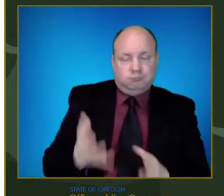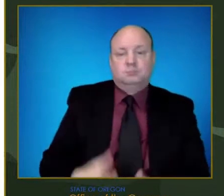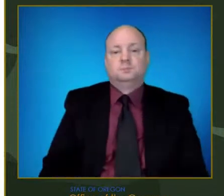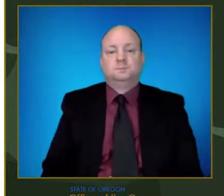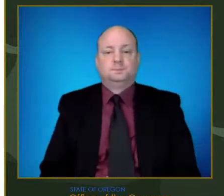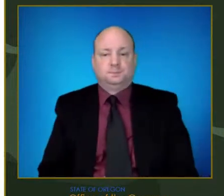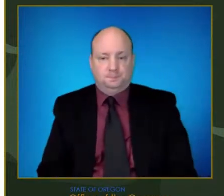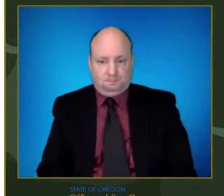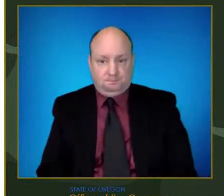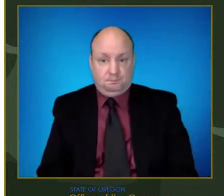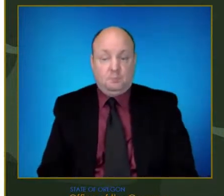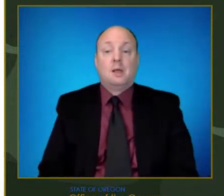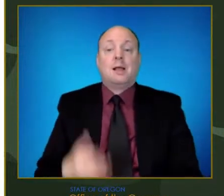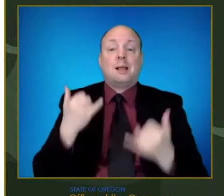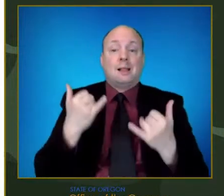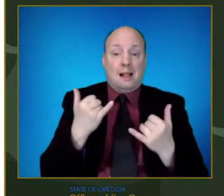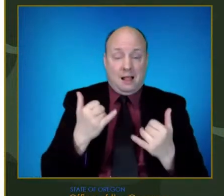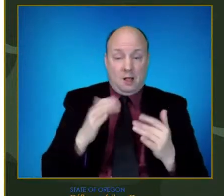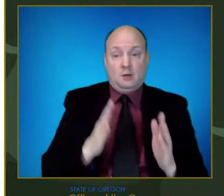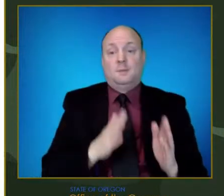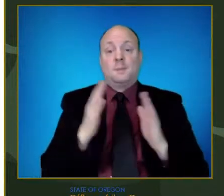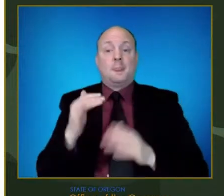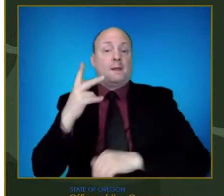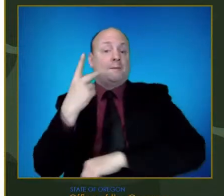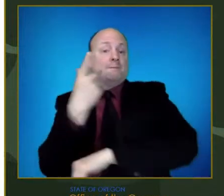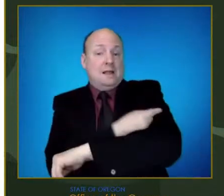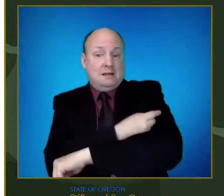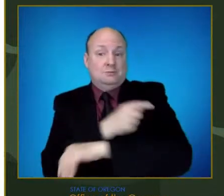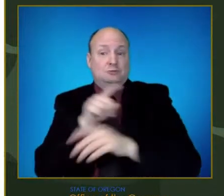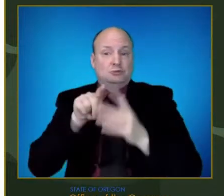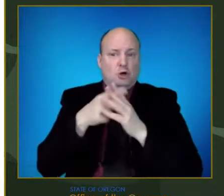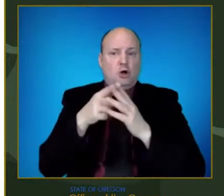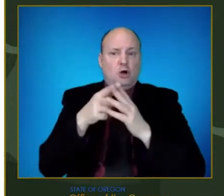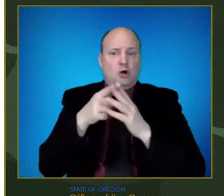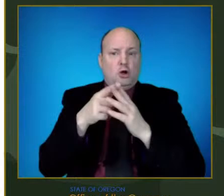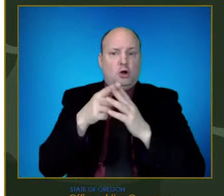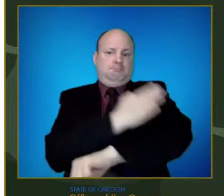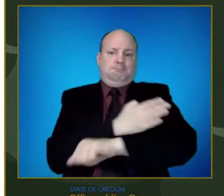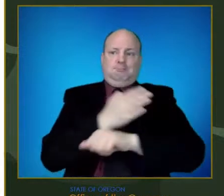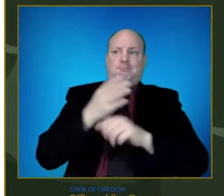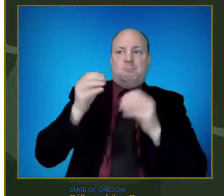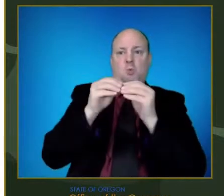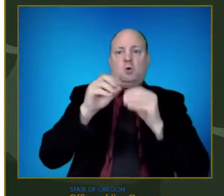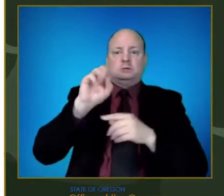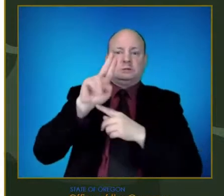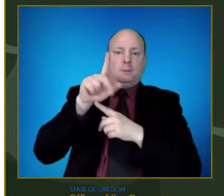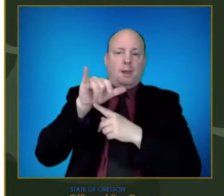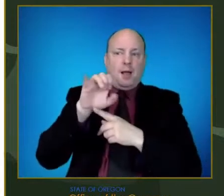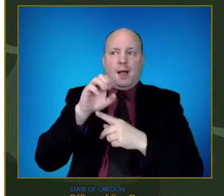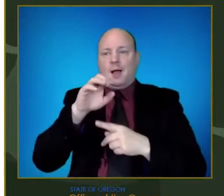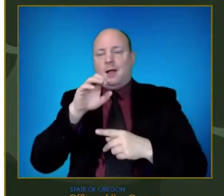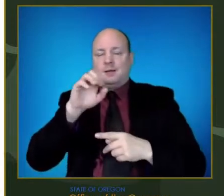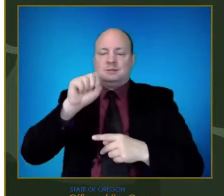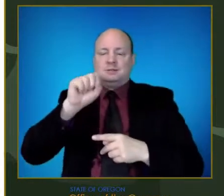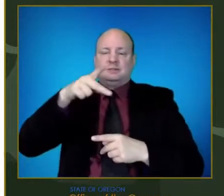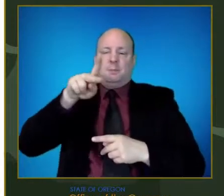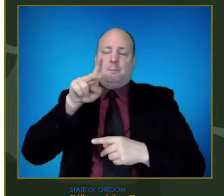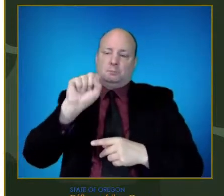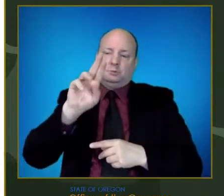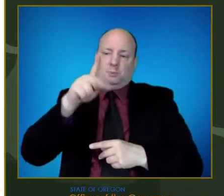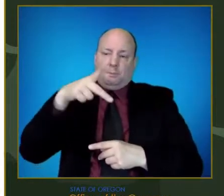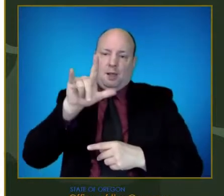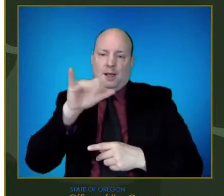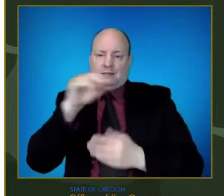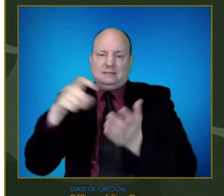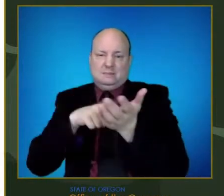depends on 3 factors: supply, demand, and our capacity to vaccinate people. While we've seen unexpected ups